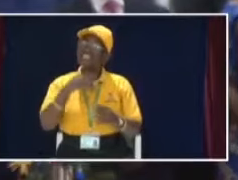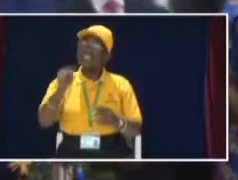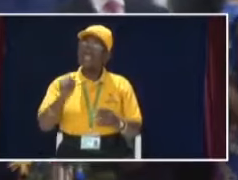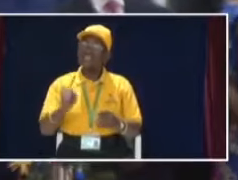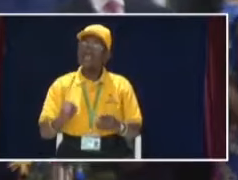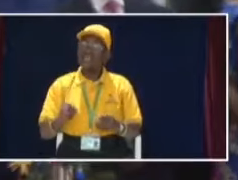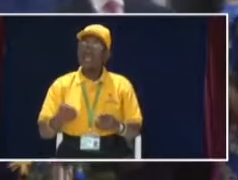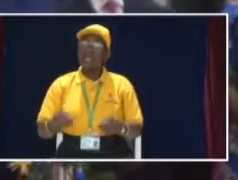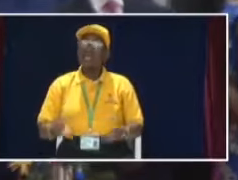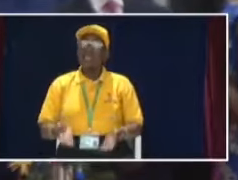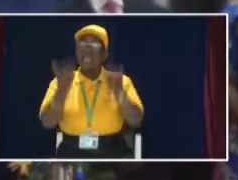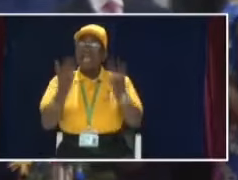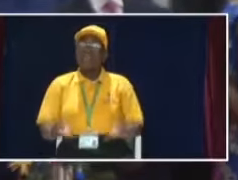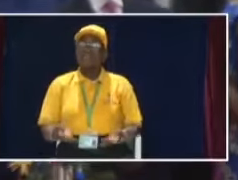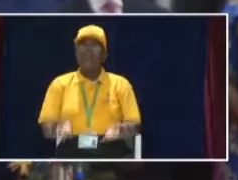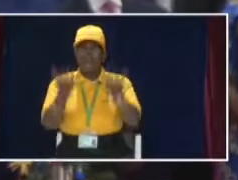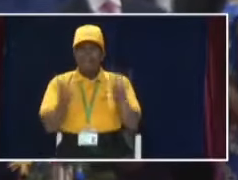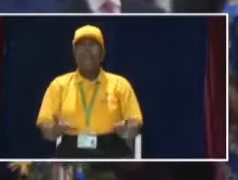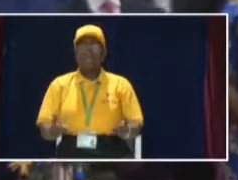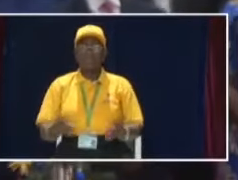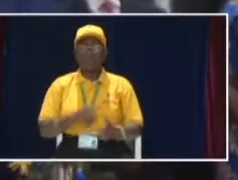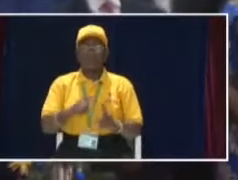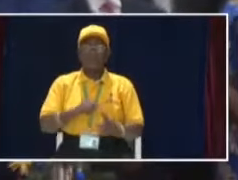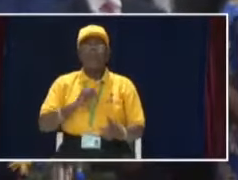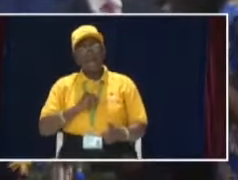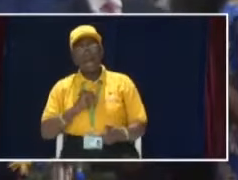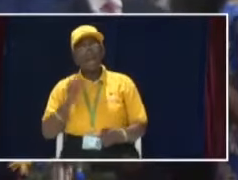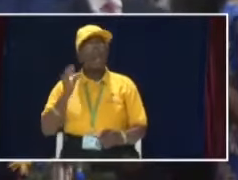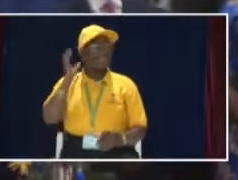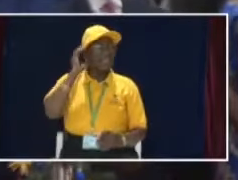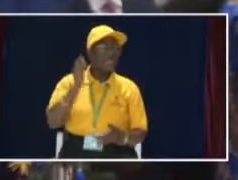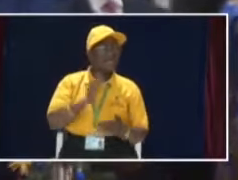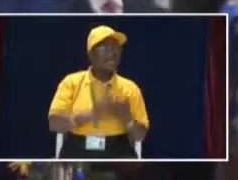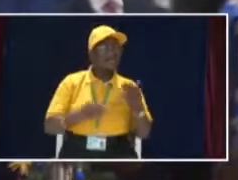So when I heard somebody talk about heavyweight, hallelujah,